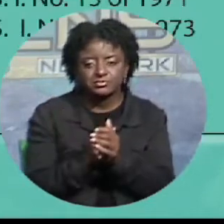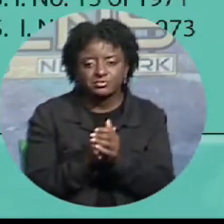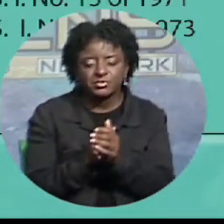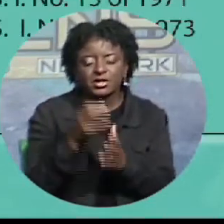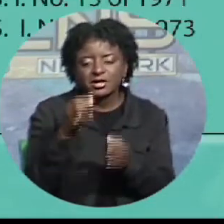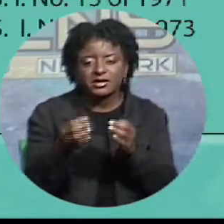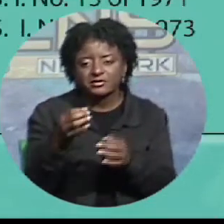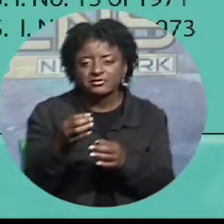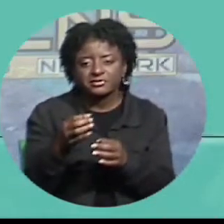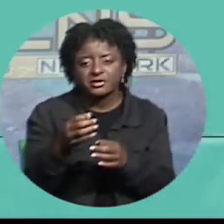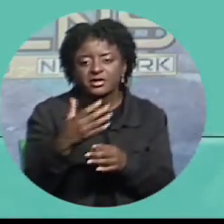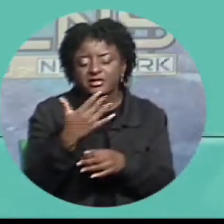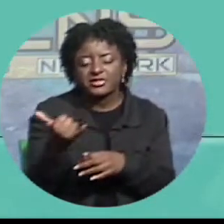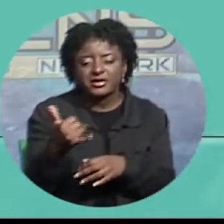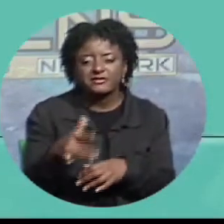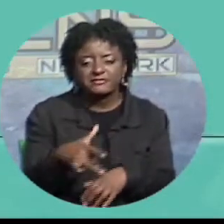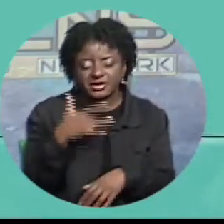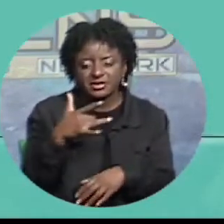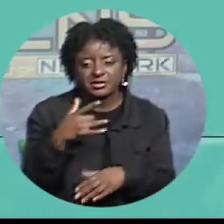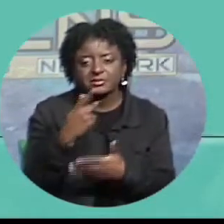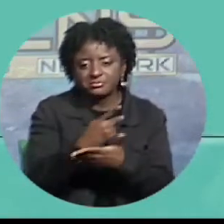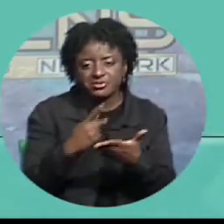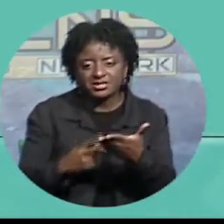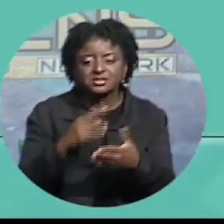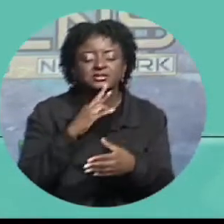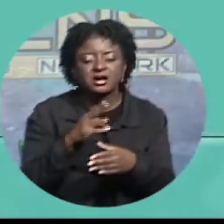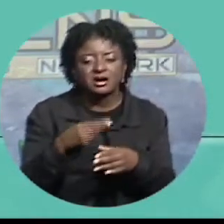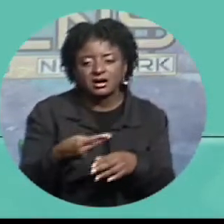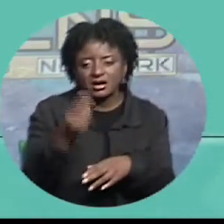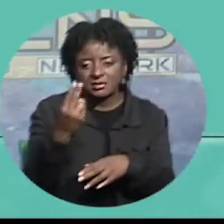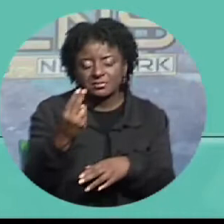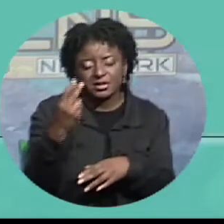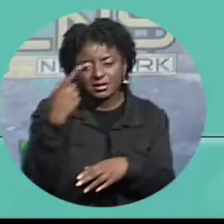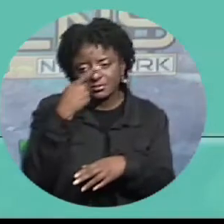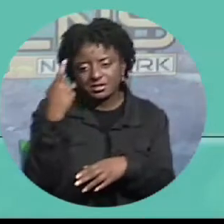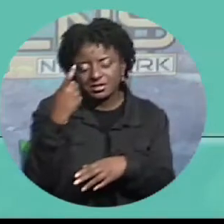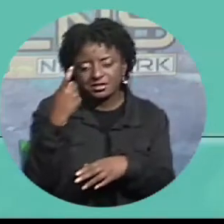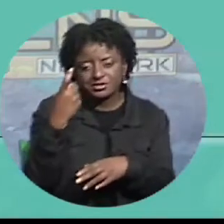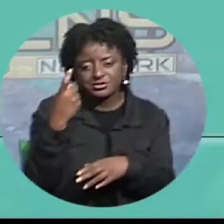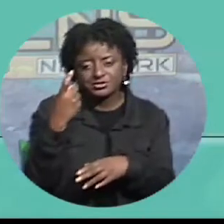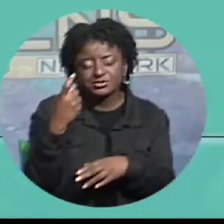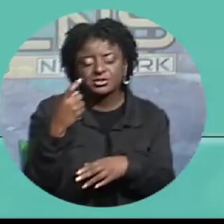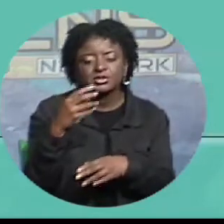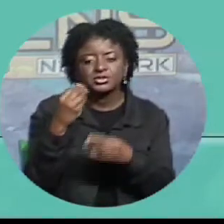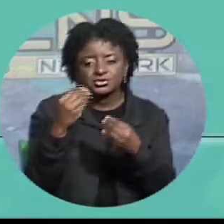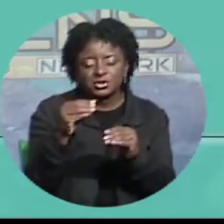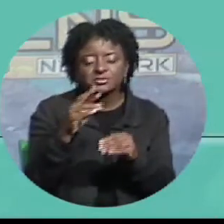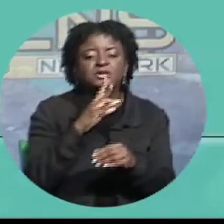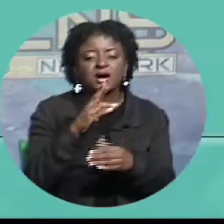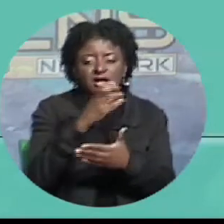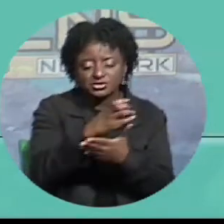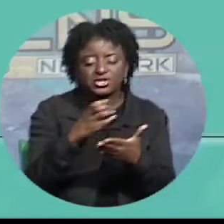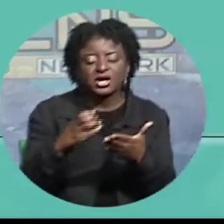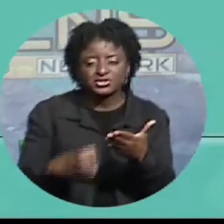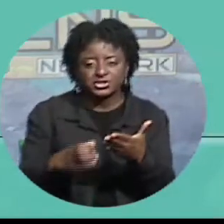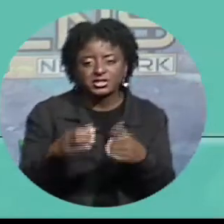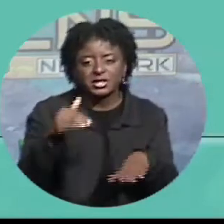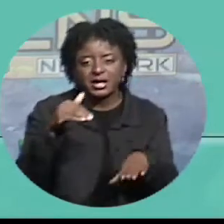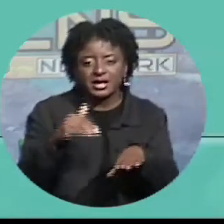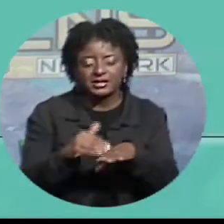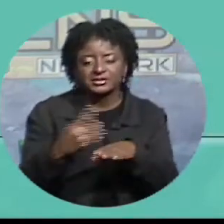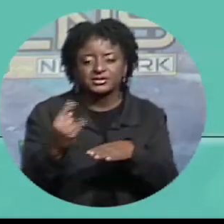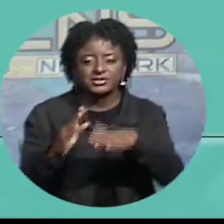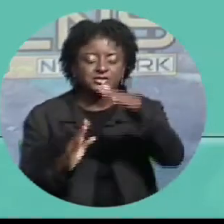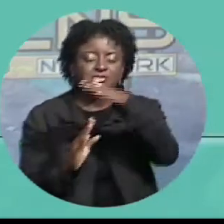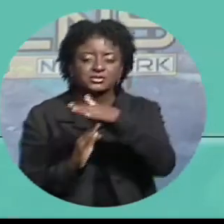it may feel that prices are up because retailers may be charging at the maximum range. So where they might have increased